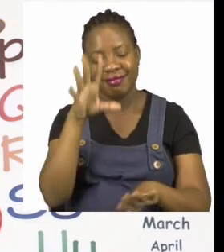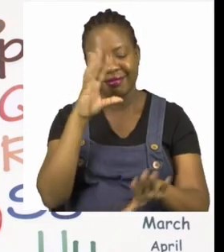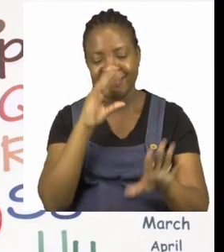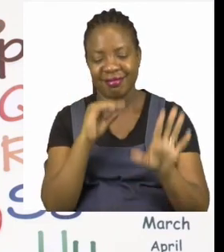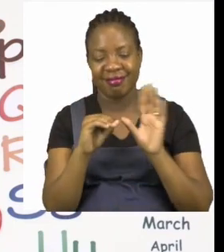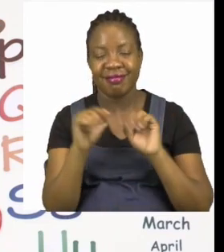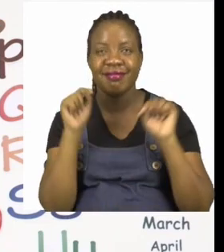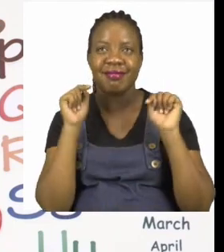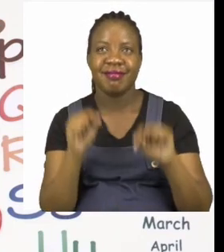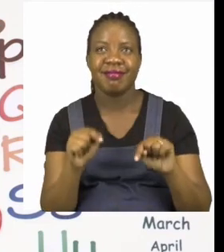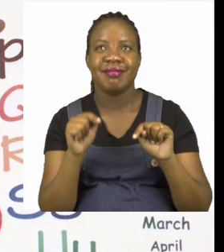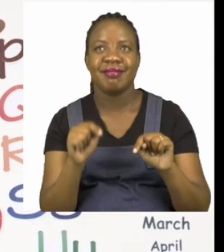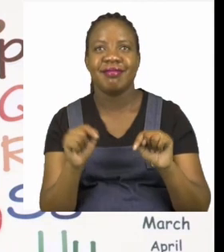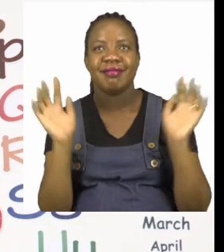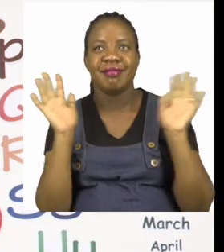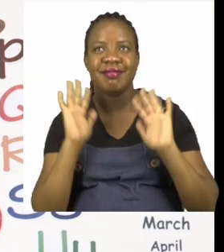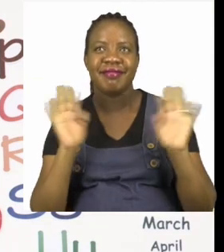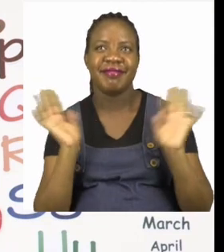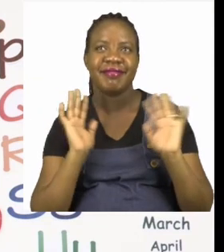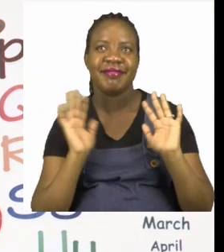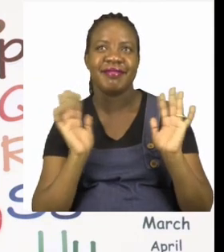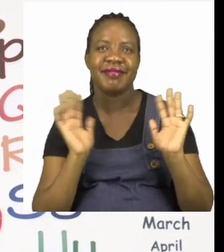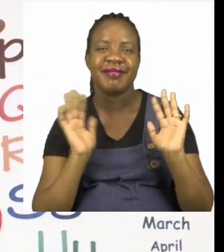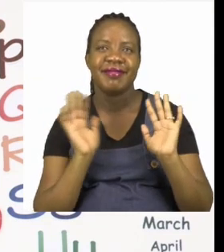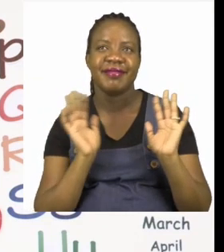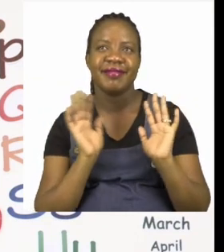us today, and